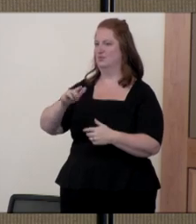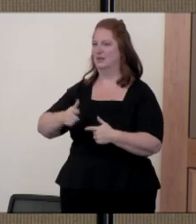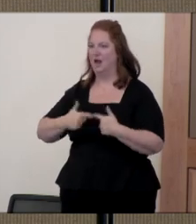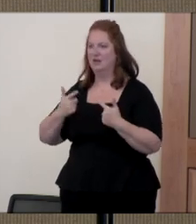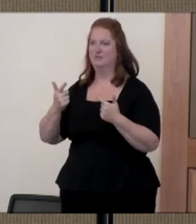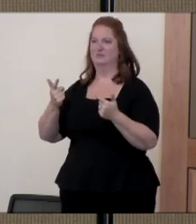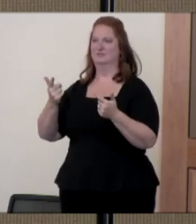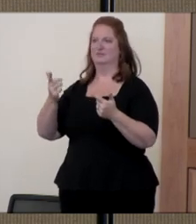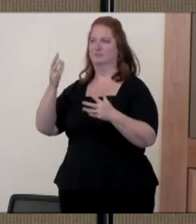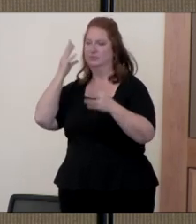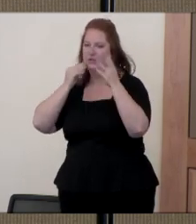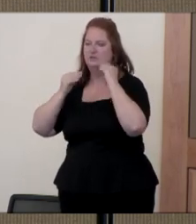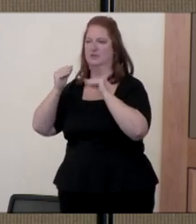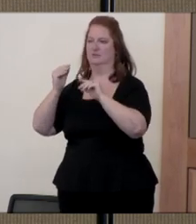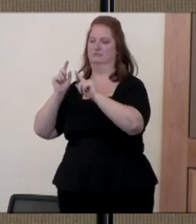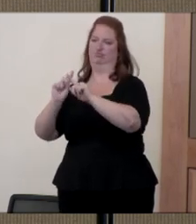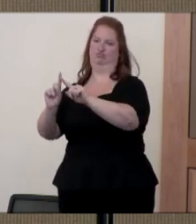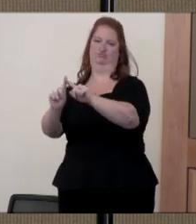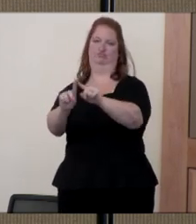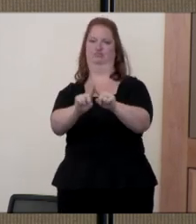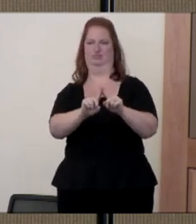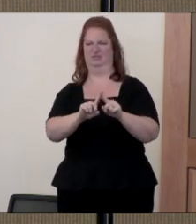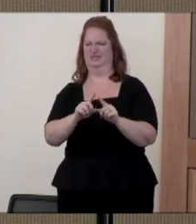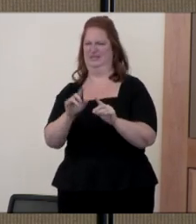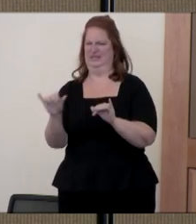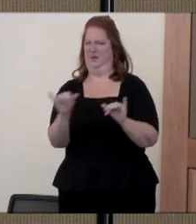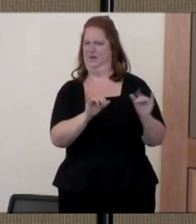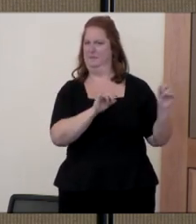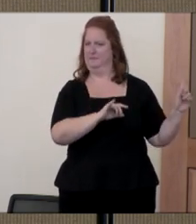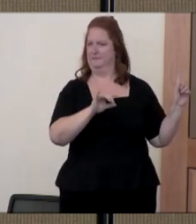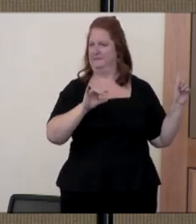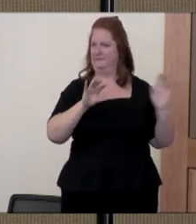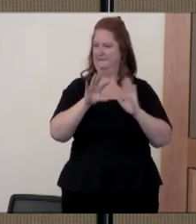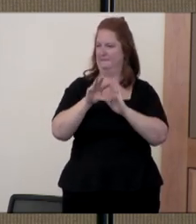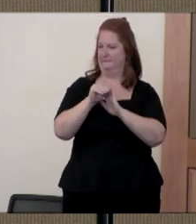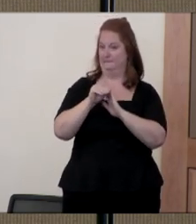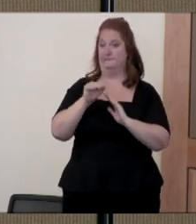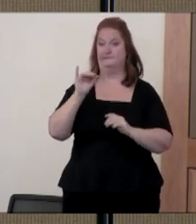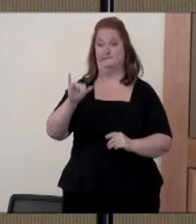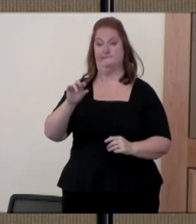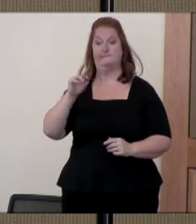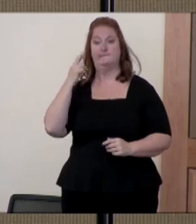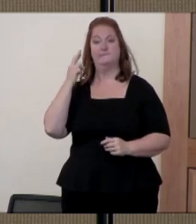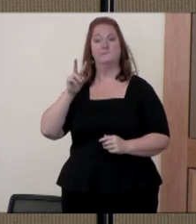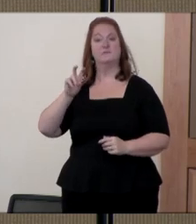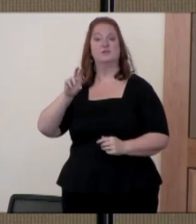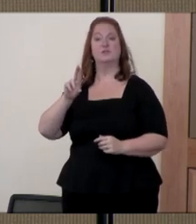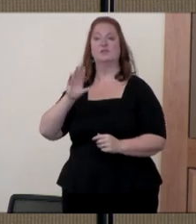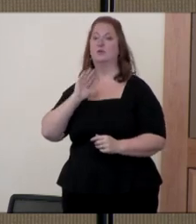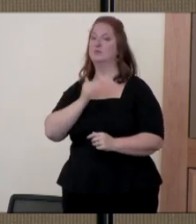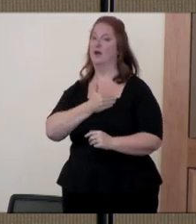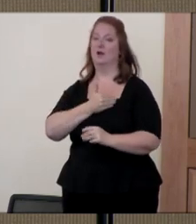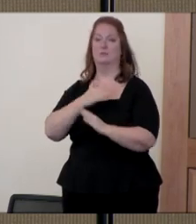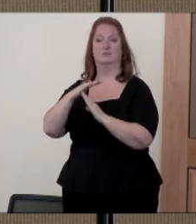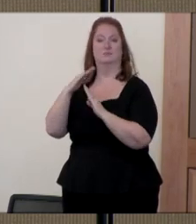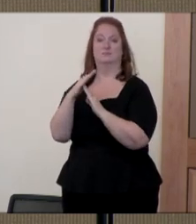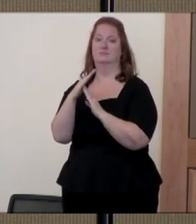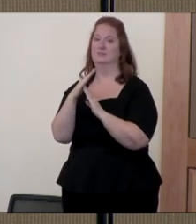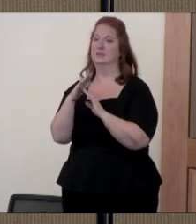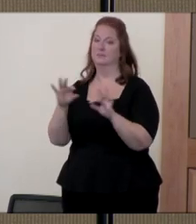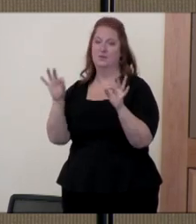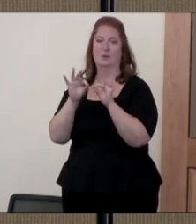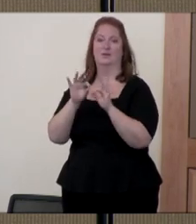the video. This is exactly why VCU is the quintessential 21st century American research university.